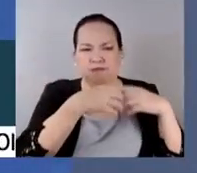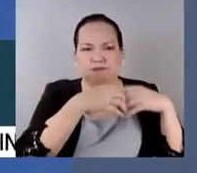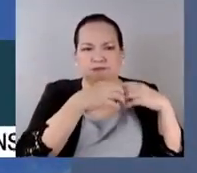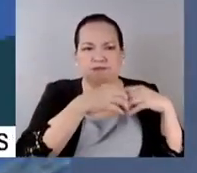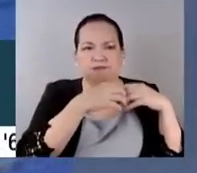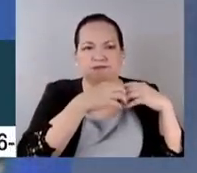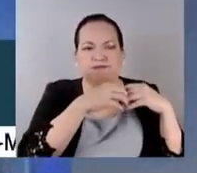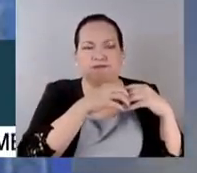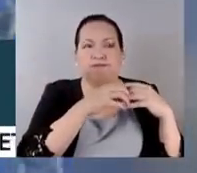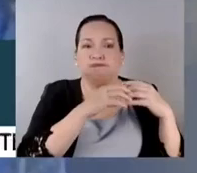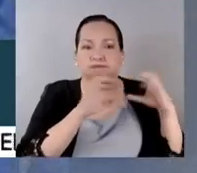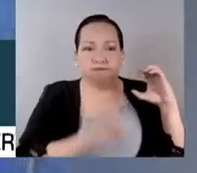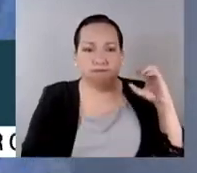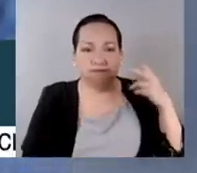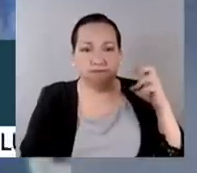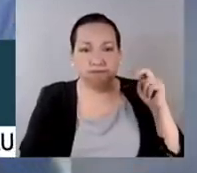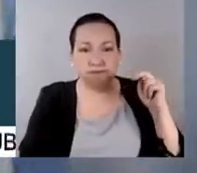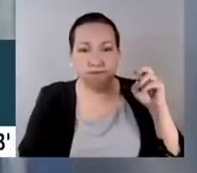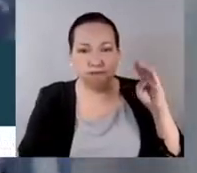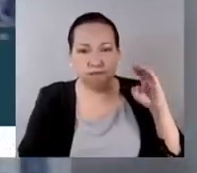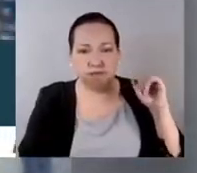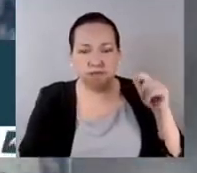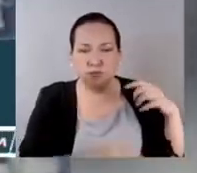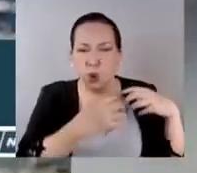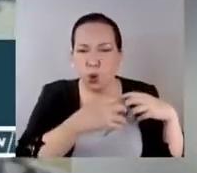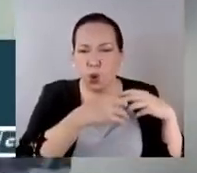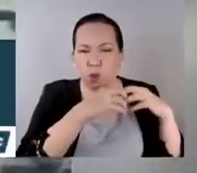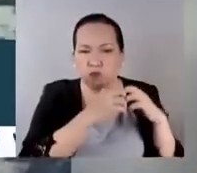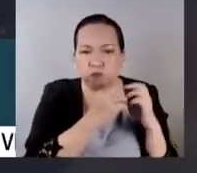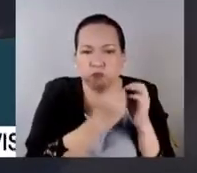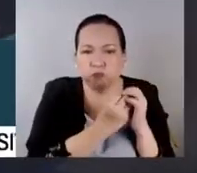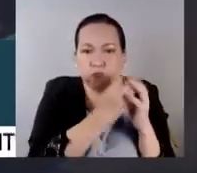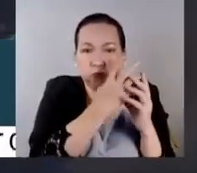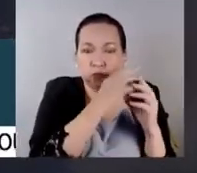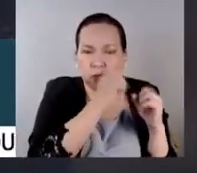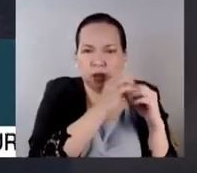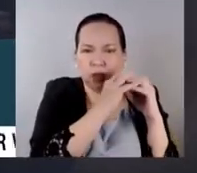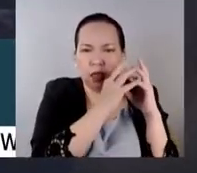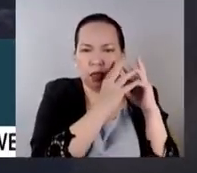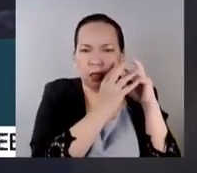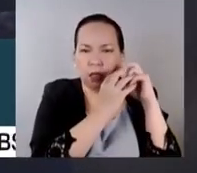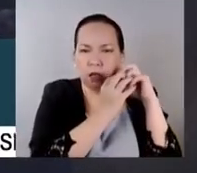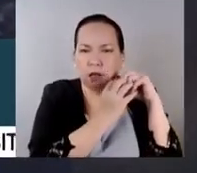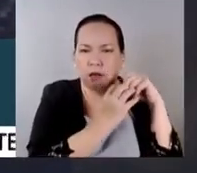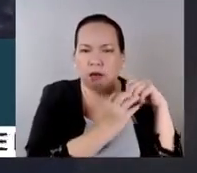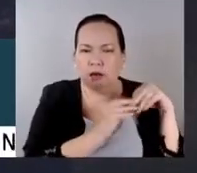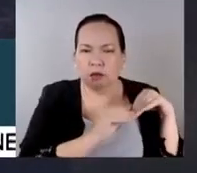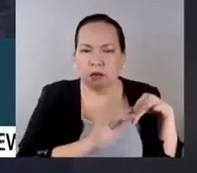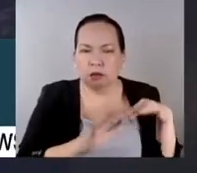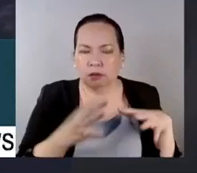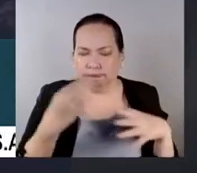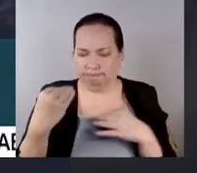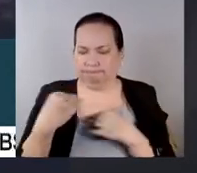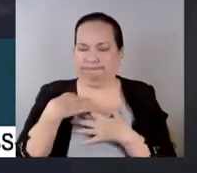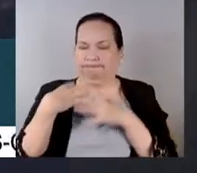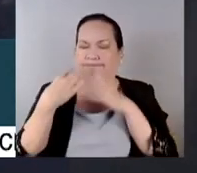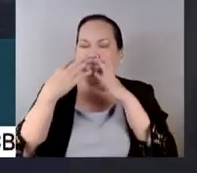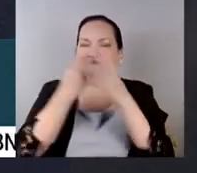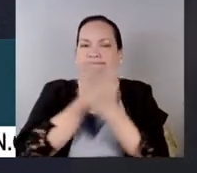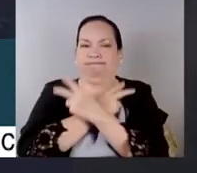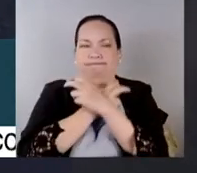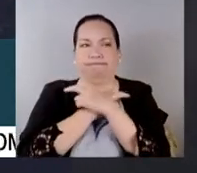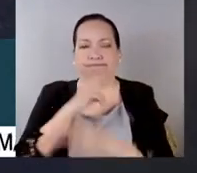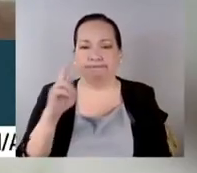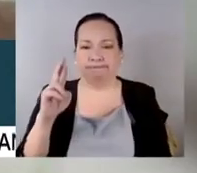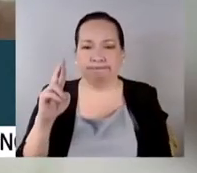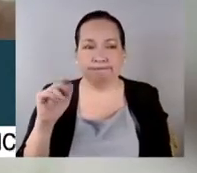down. According to the United Nations Scientific Committee on the Effects of Atomic Radiation, roughly 350,000 people